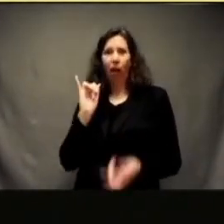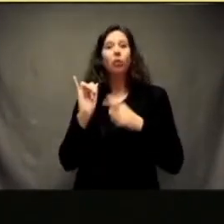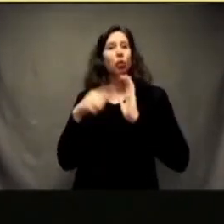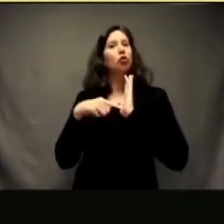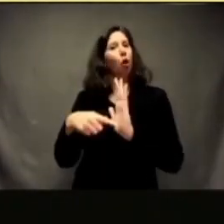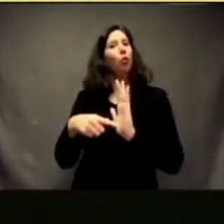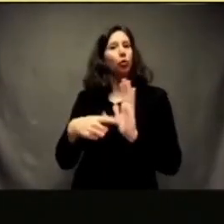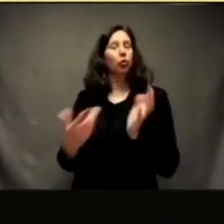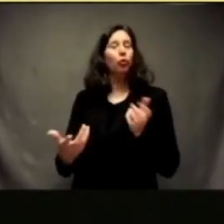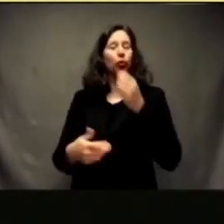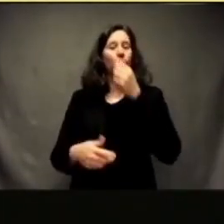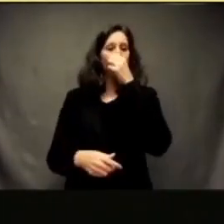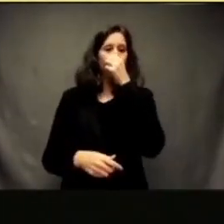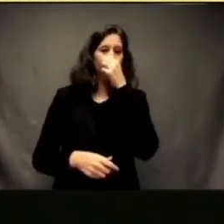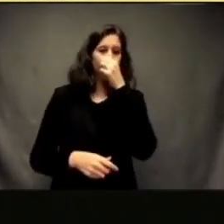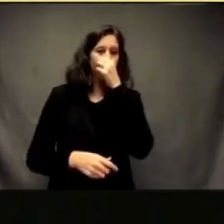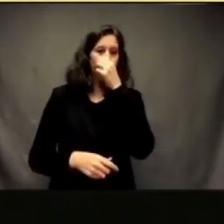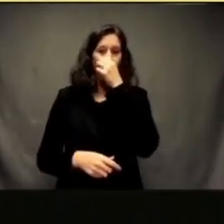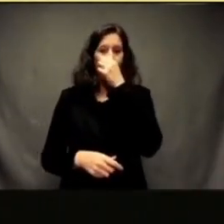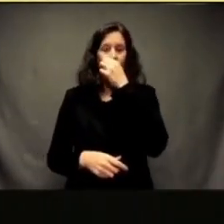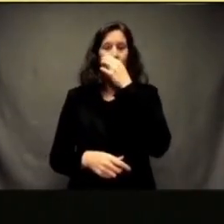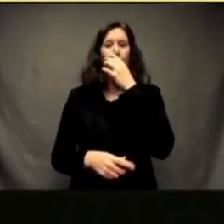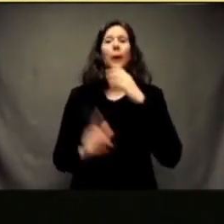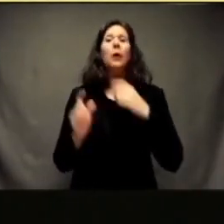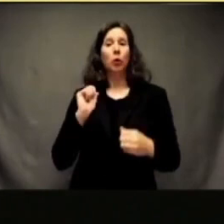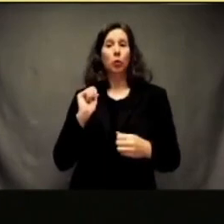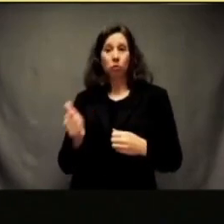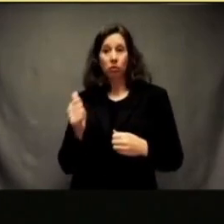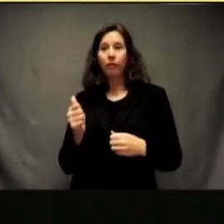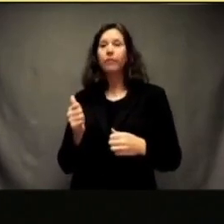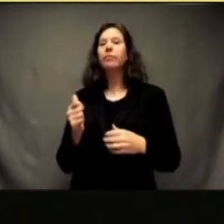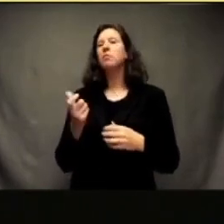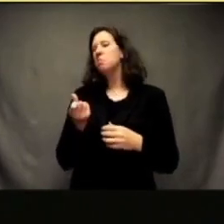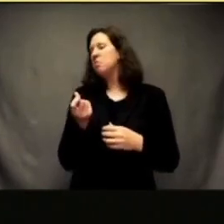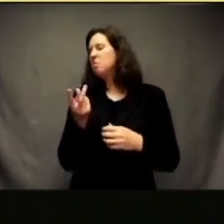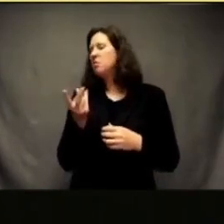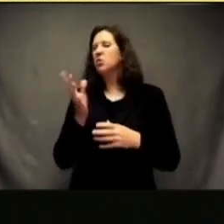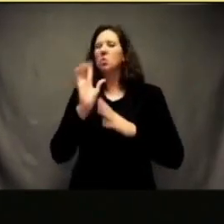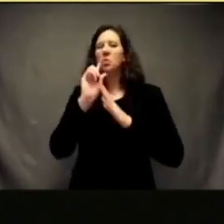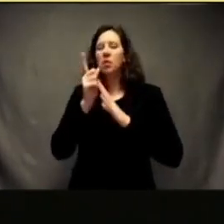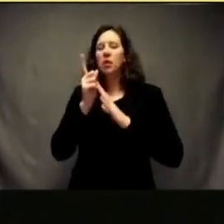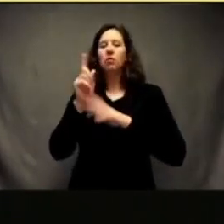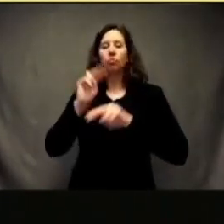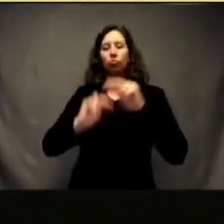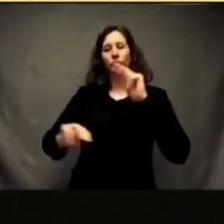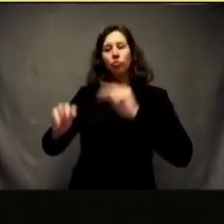So I'll give you a couple more minutes to look through.